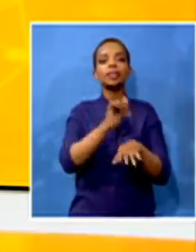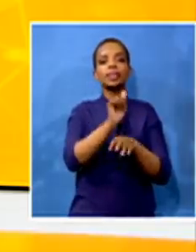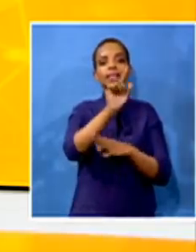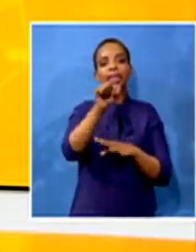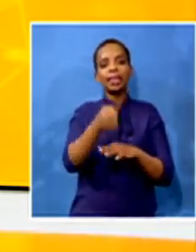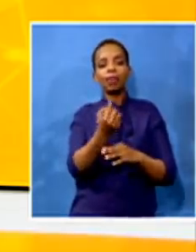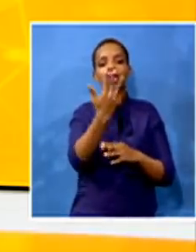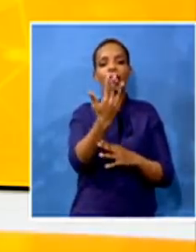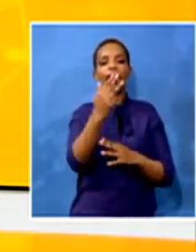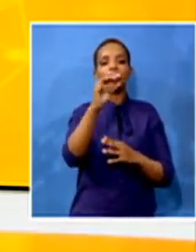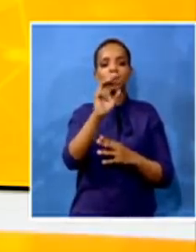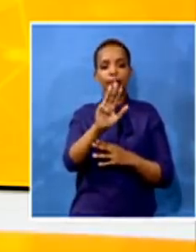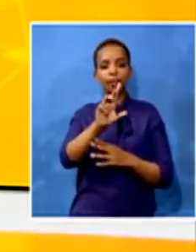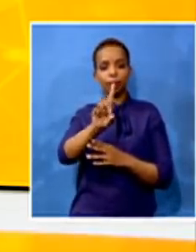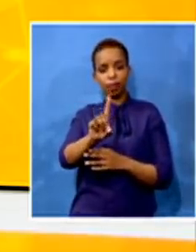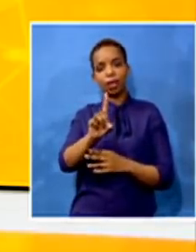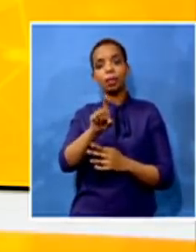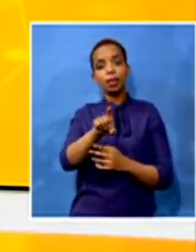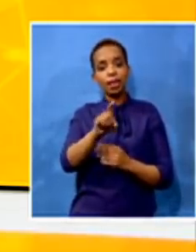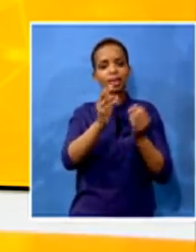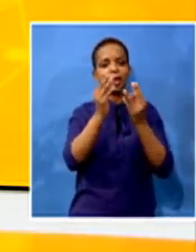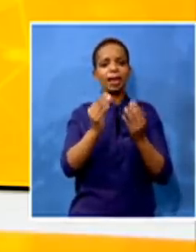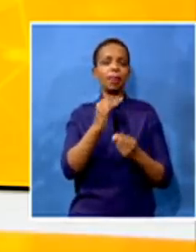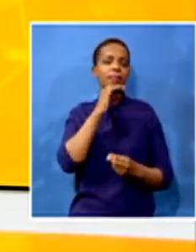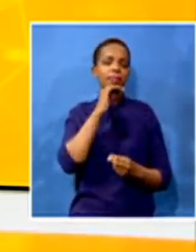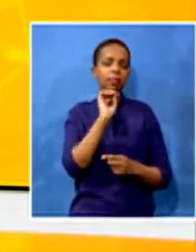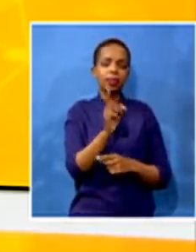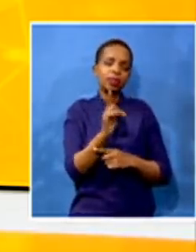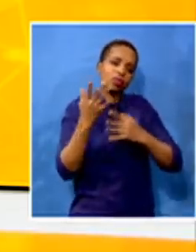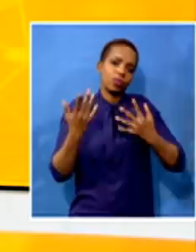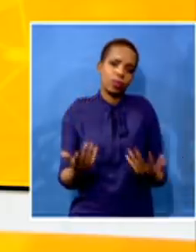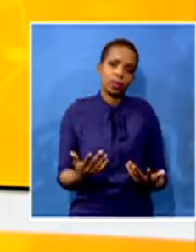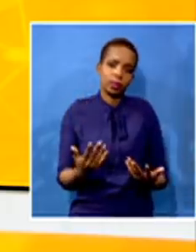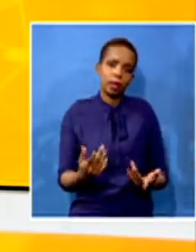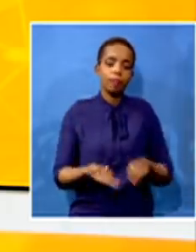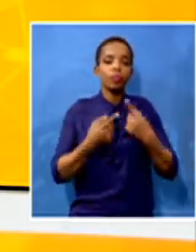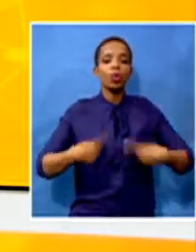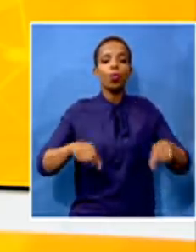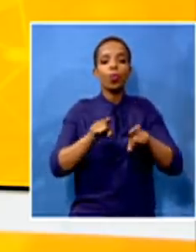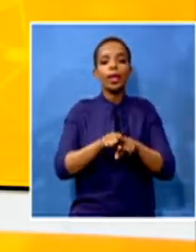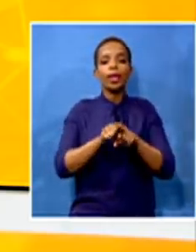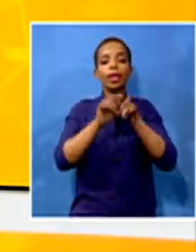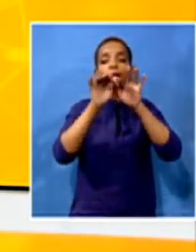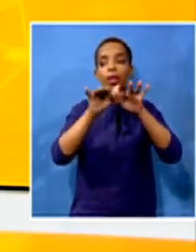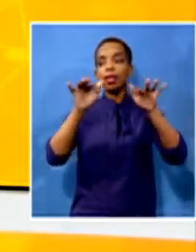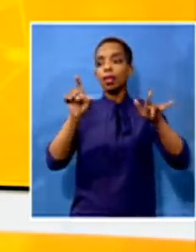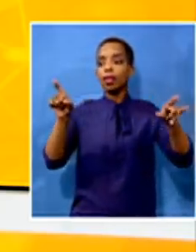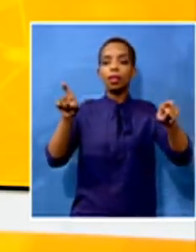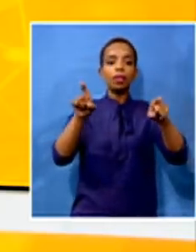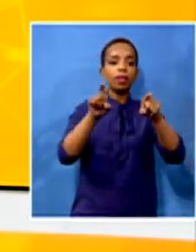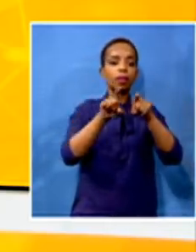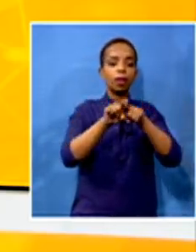15,191. But what do these numbers really mean? And how are we, as the general public, supposed to interpret